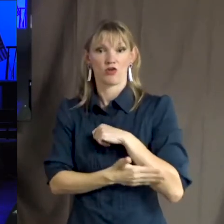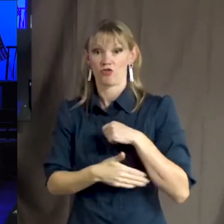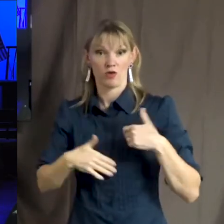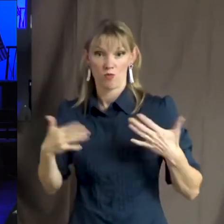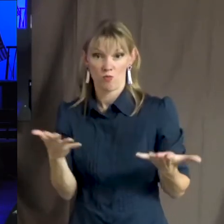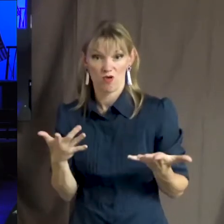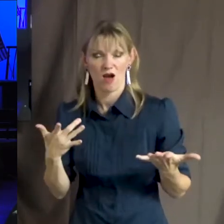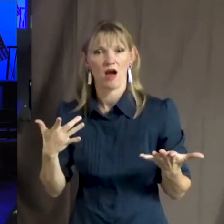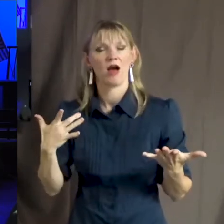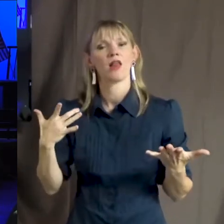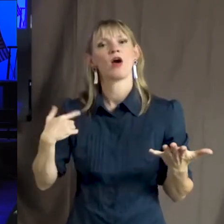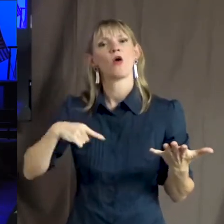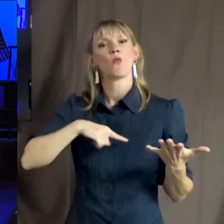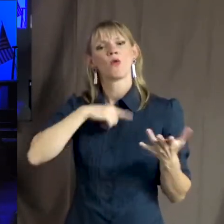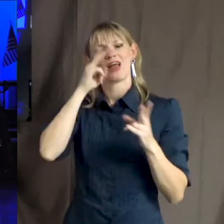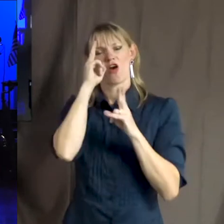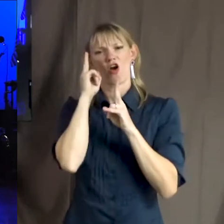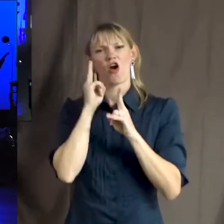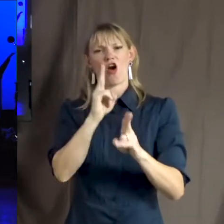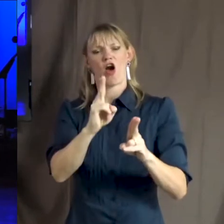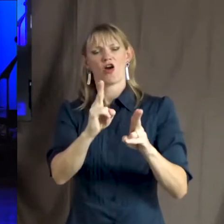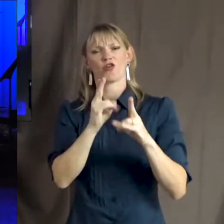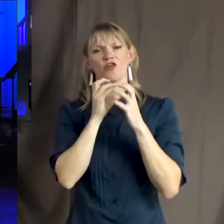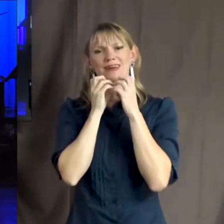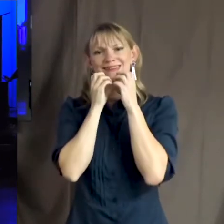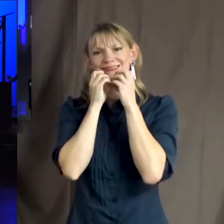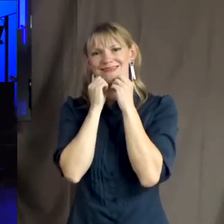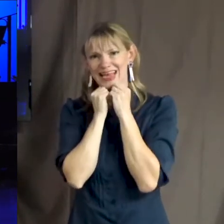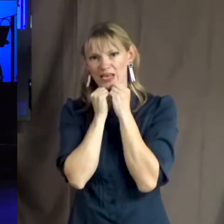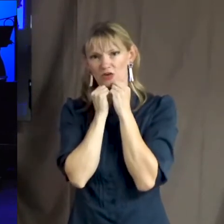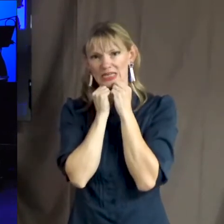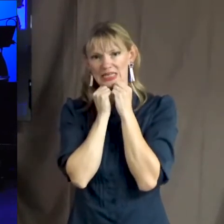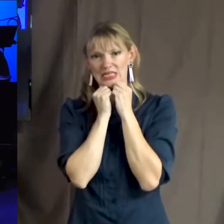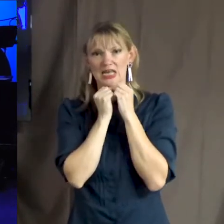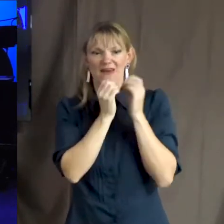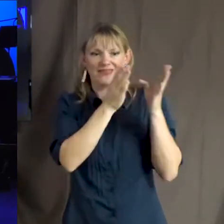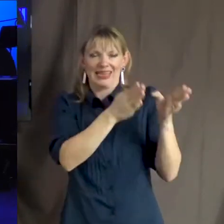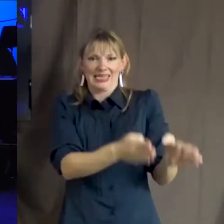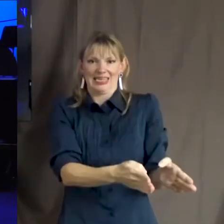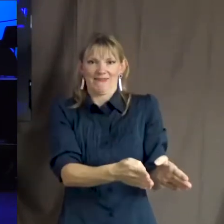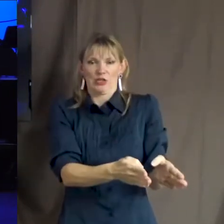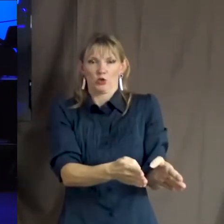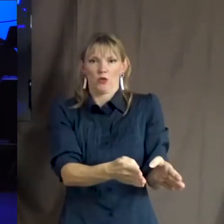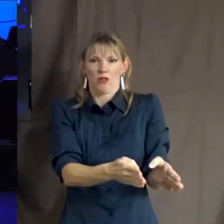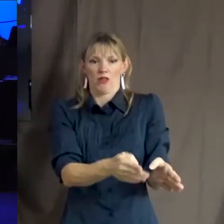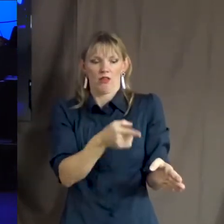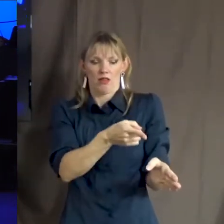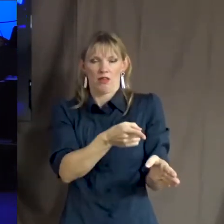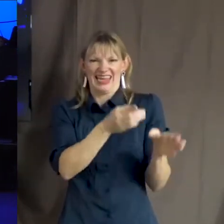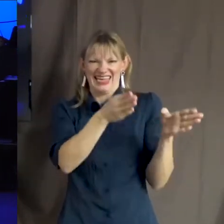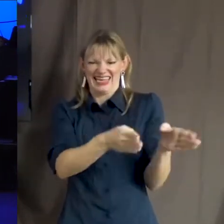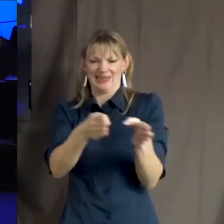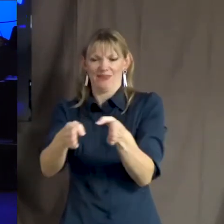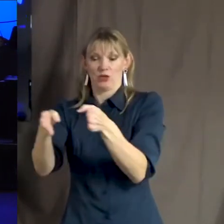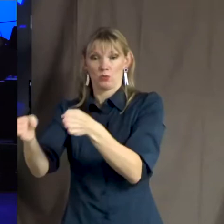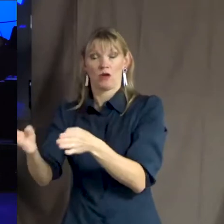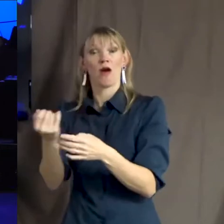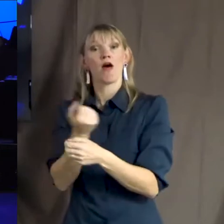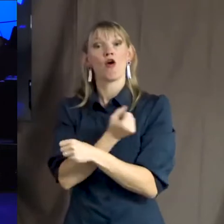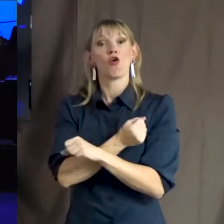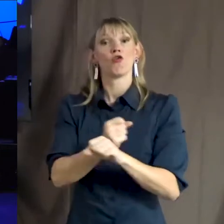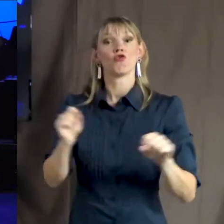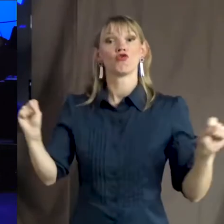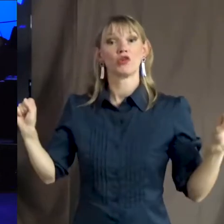we honor the sacredness of the individual. We believe that freedom does not come to